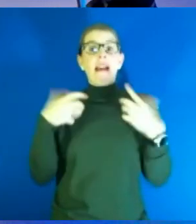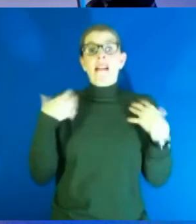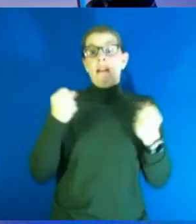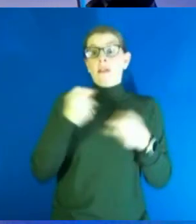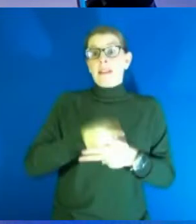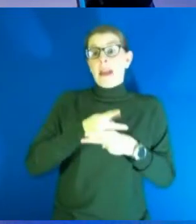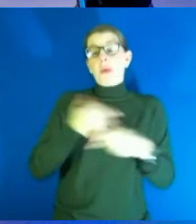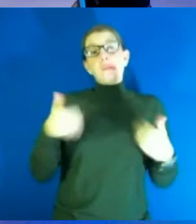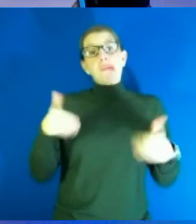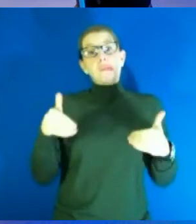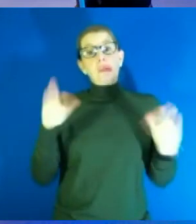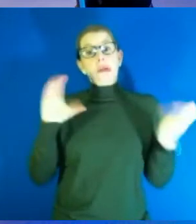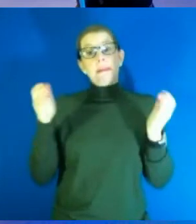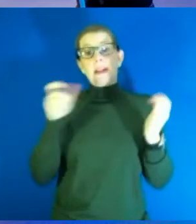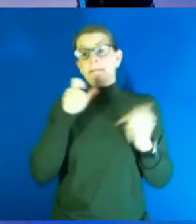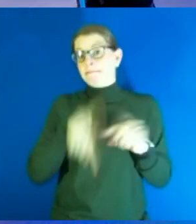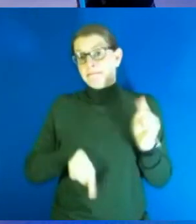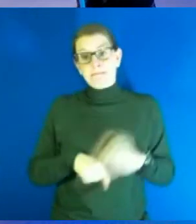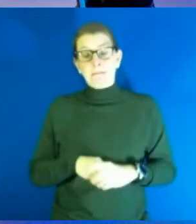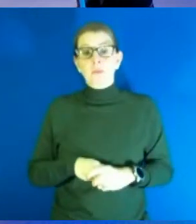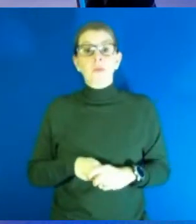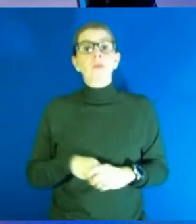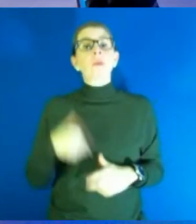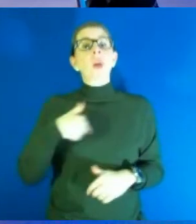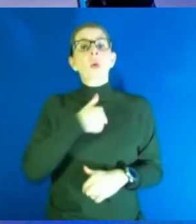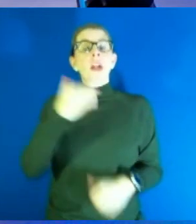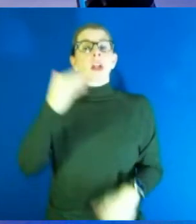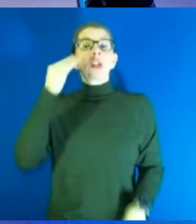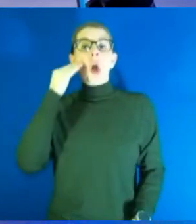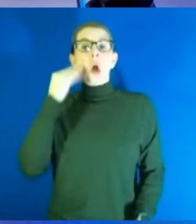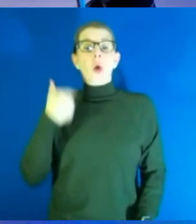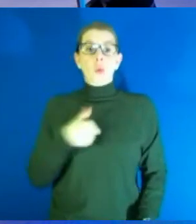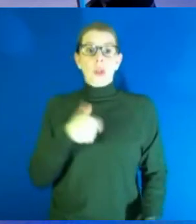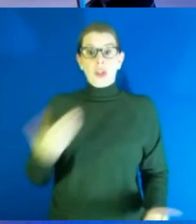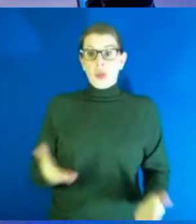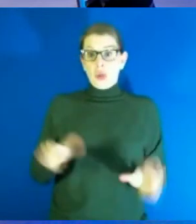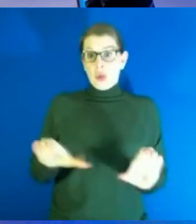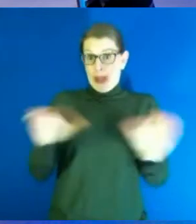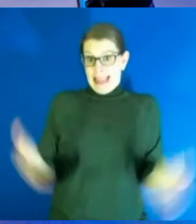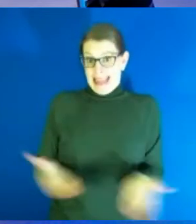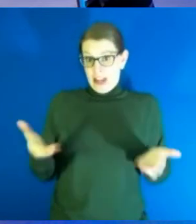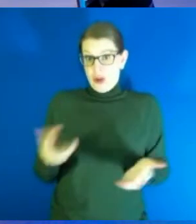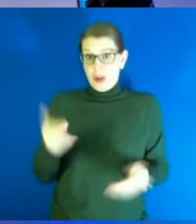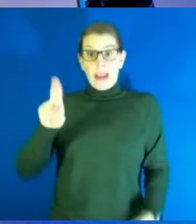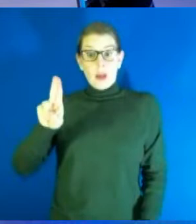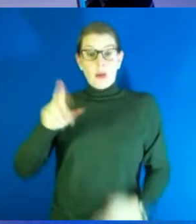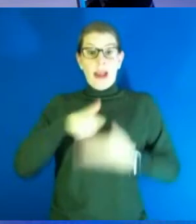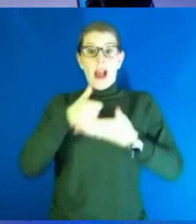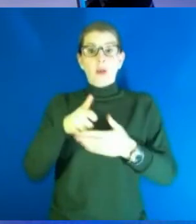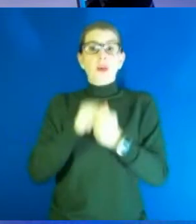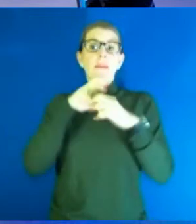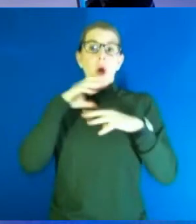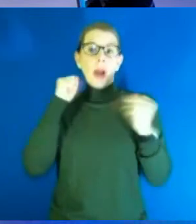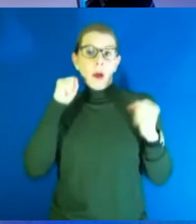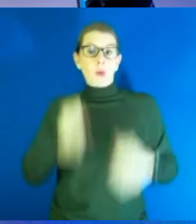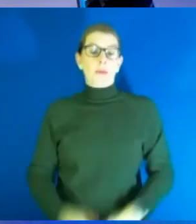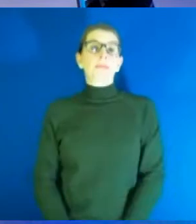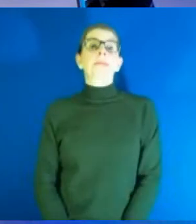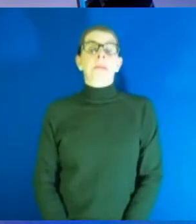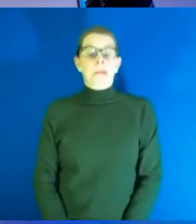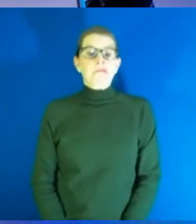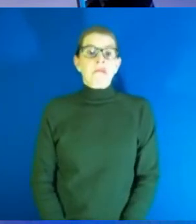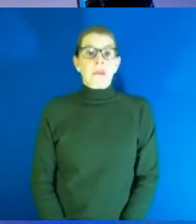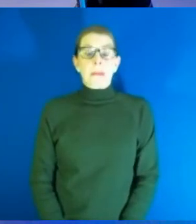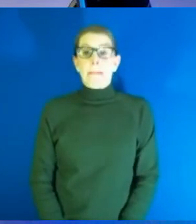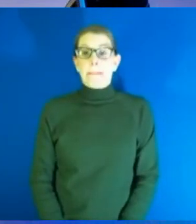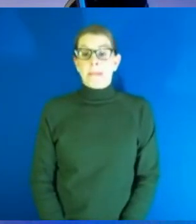there's no comparison. What do we know are we doing here at the health system to just help with burnout? We hear about ways to kind of